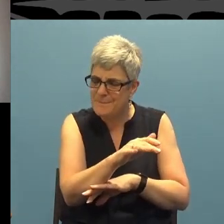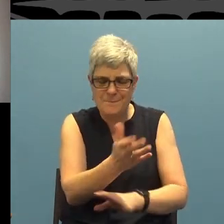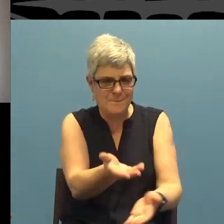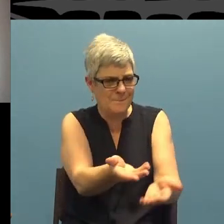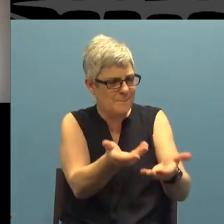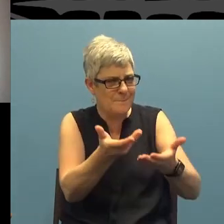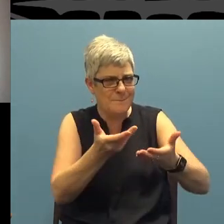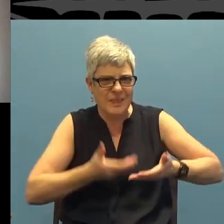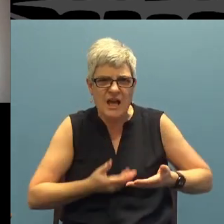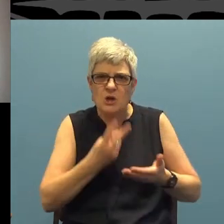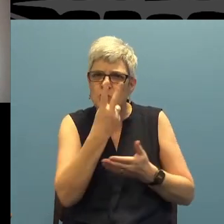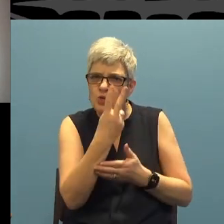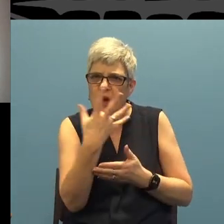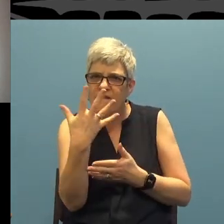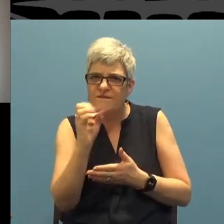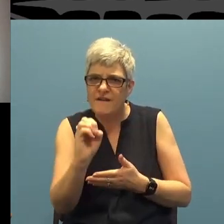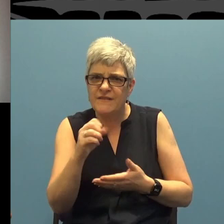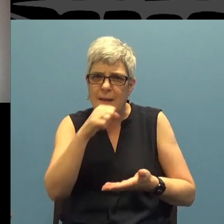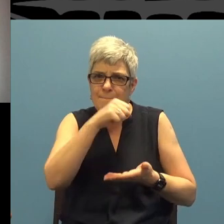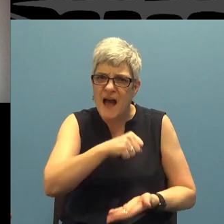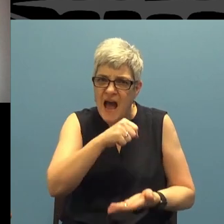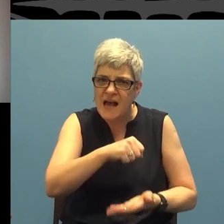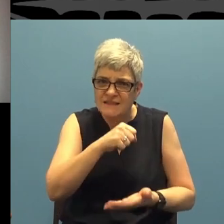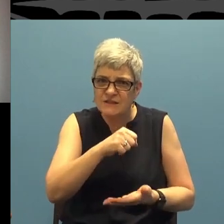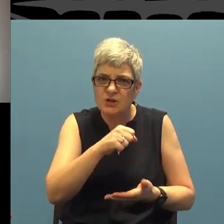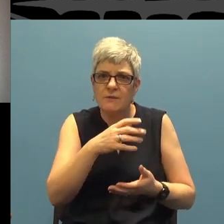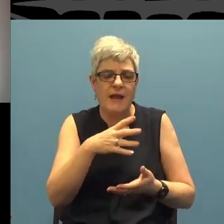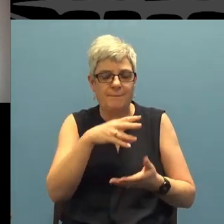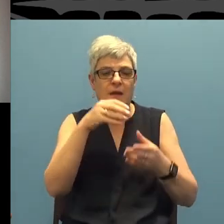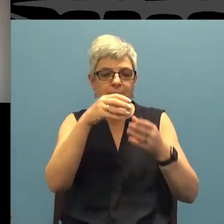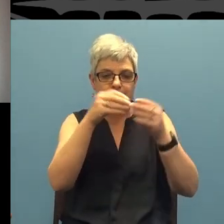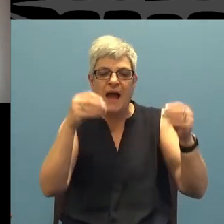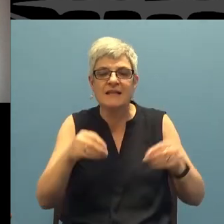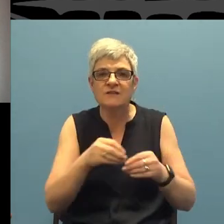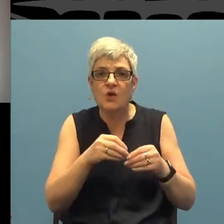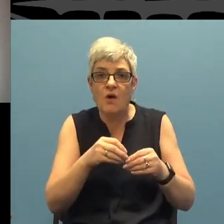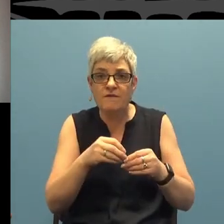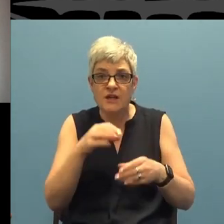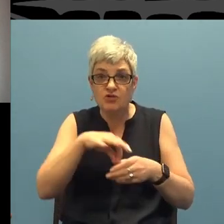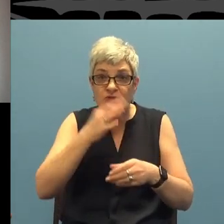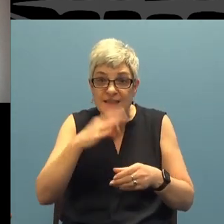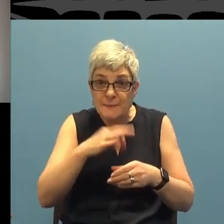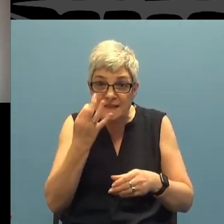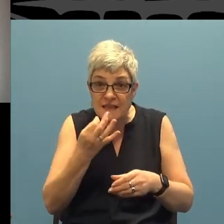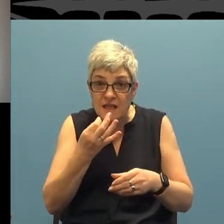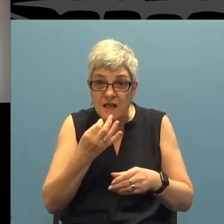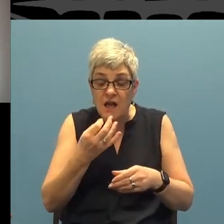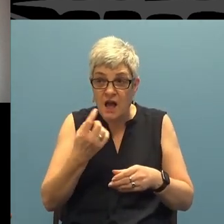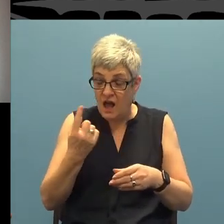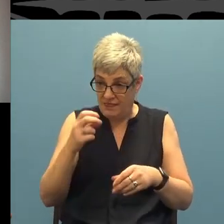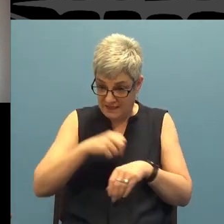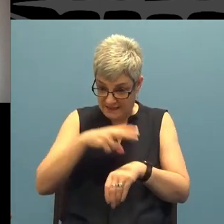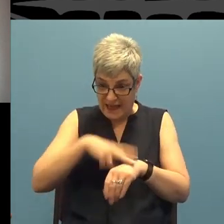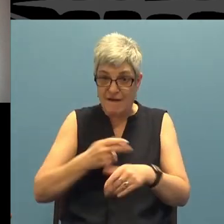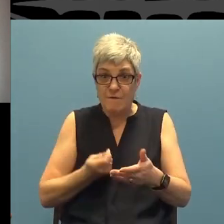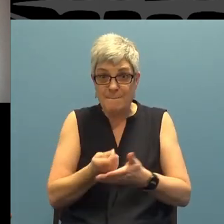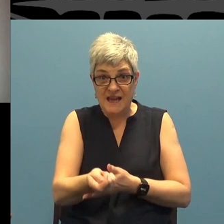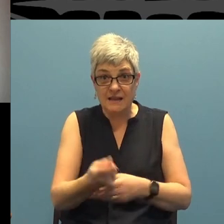donated 250 bags of crisps, and they paid for them out of their own pockets, which was really